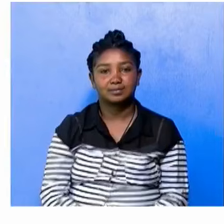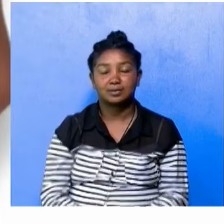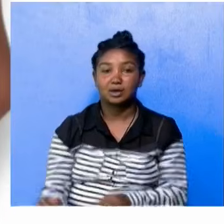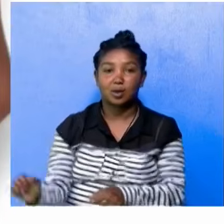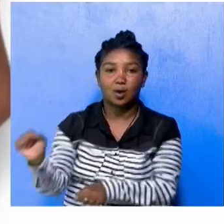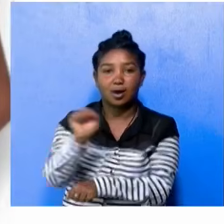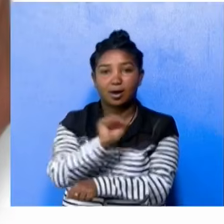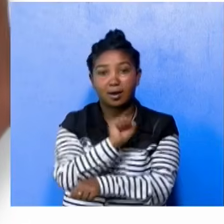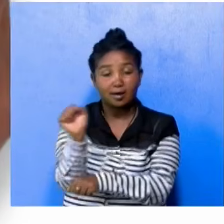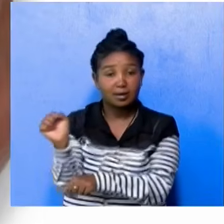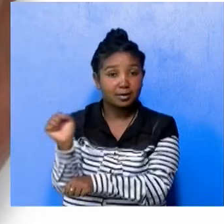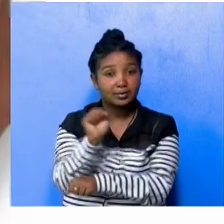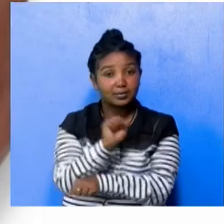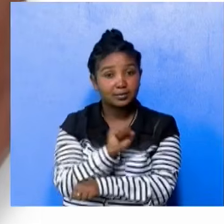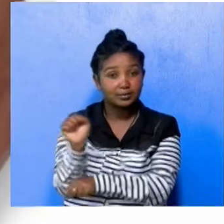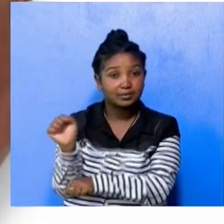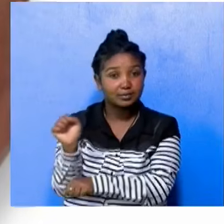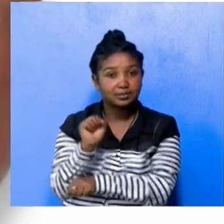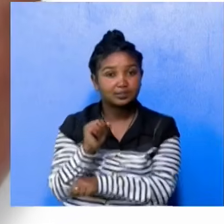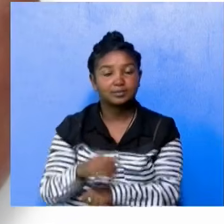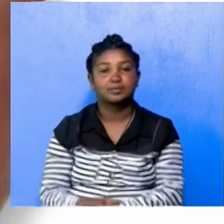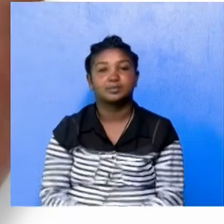Car.